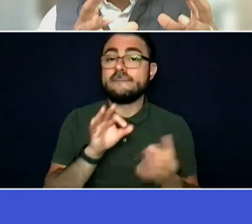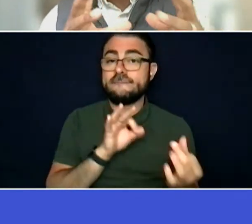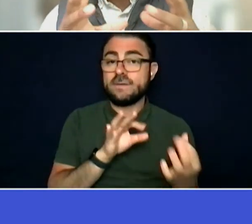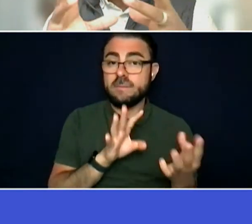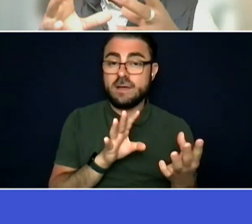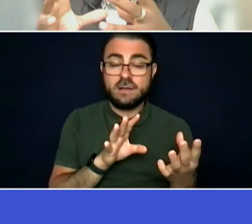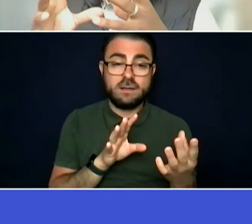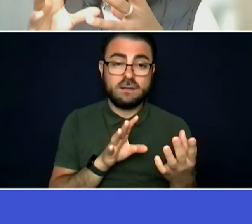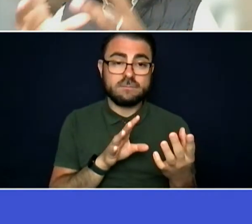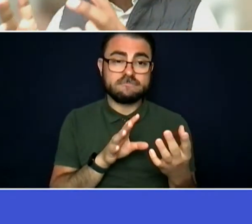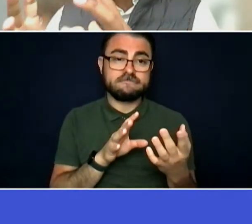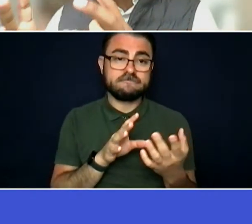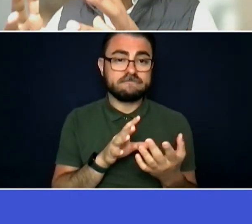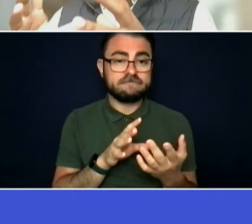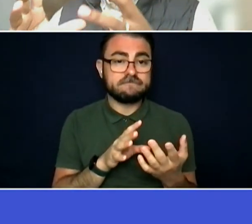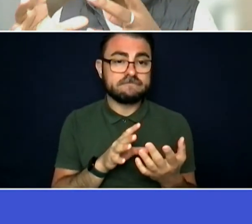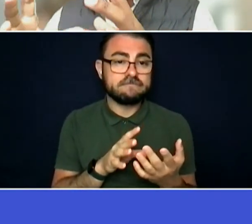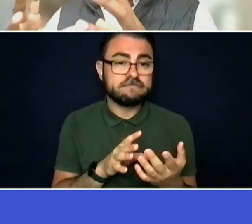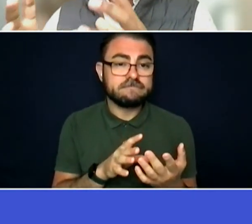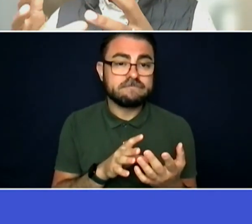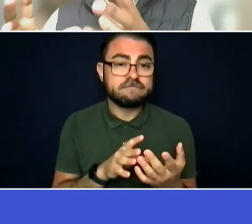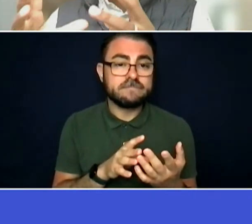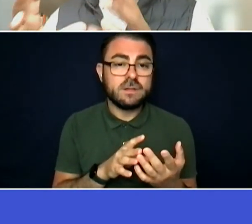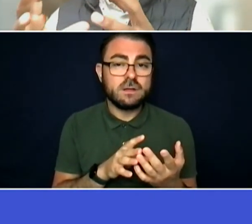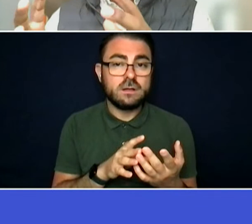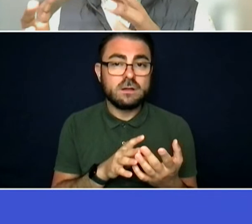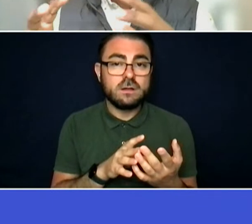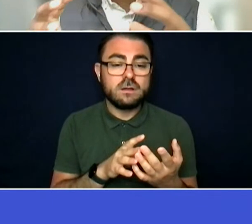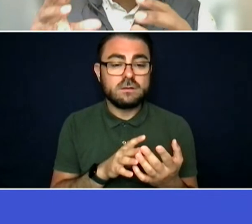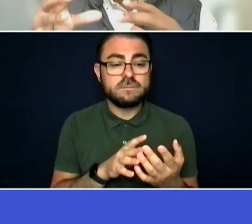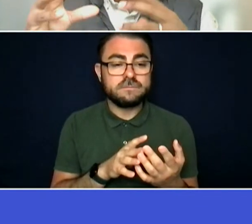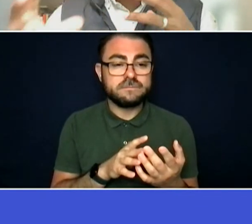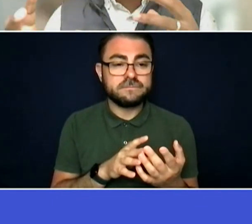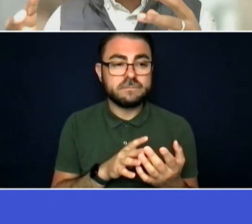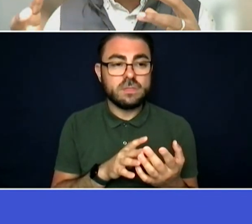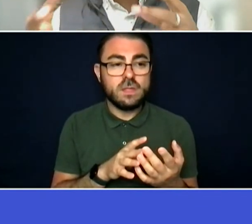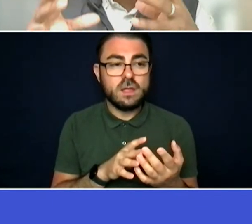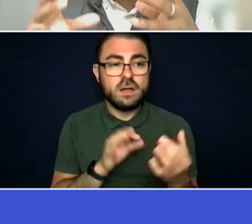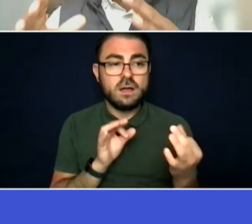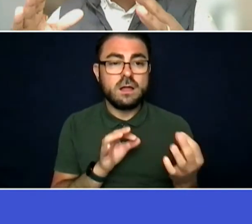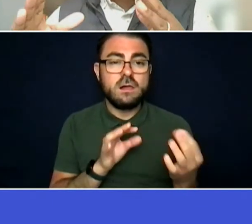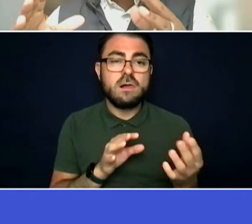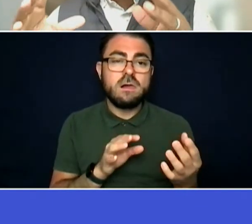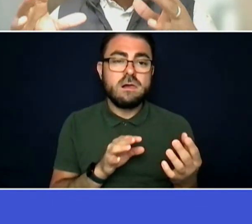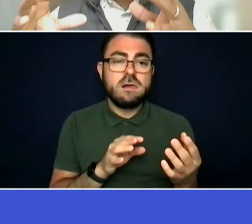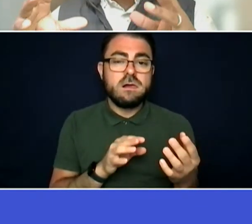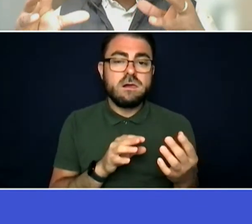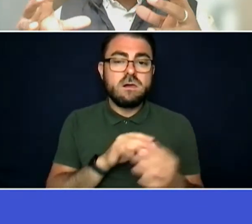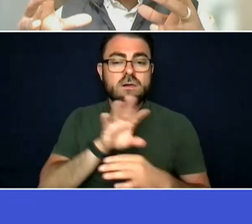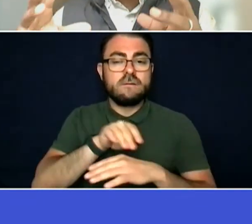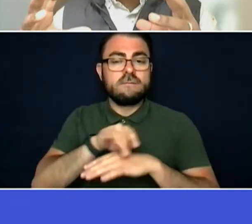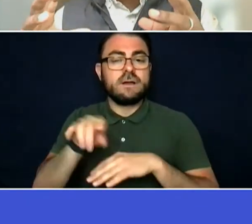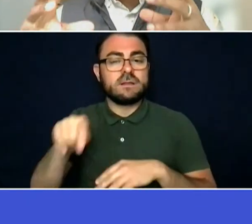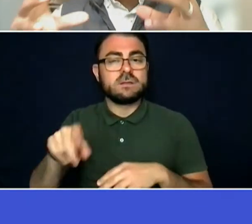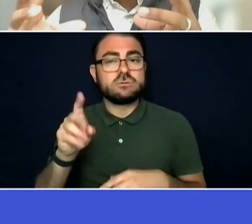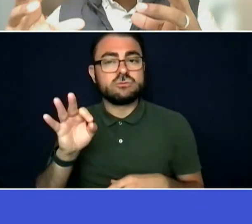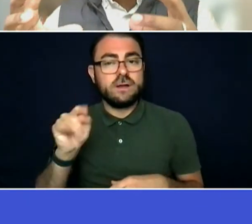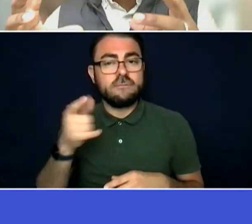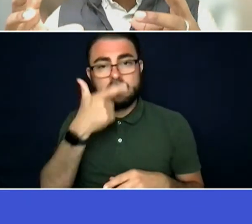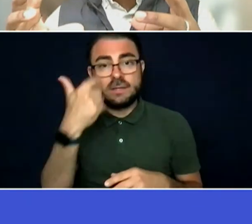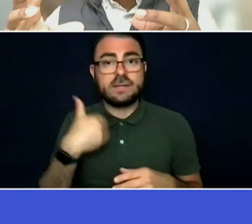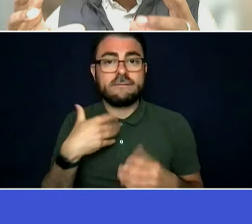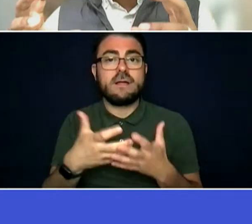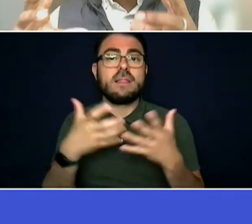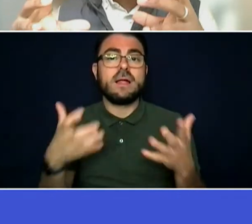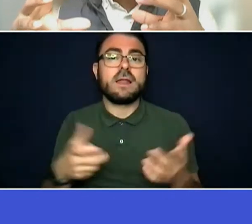to inform this draft, this full draft of climate investment plan, because it's a lot of detail and it's important, but it's in some instances